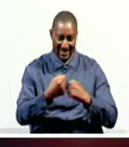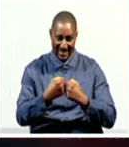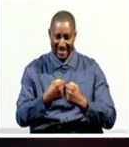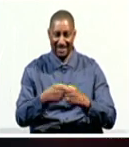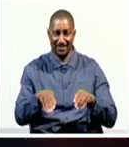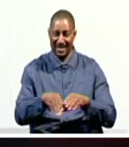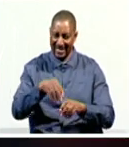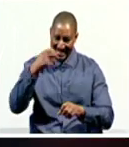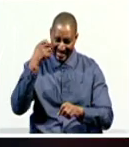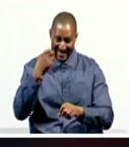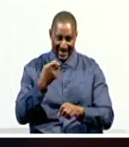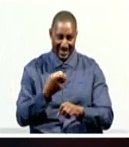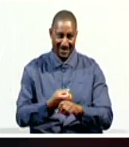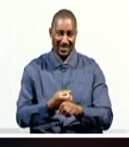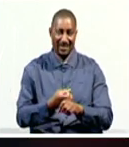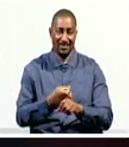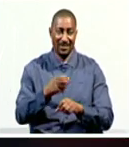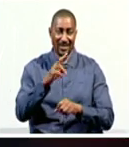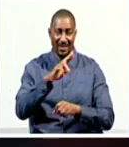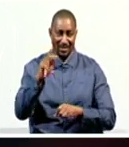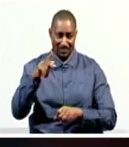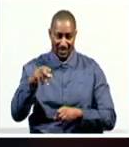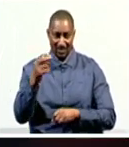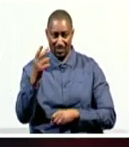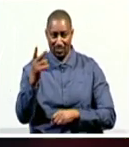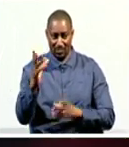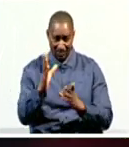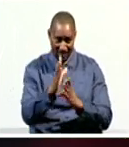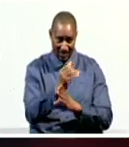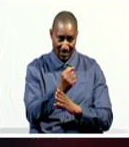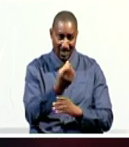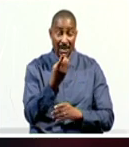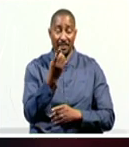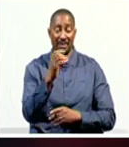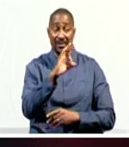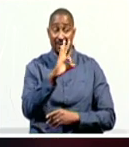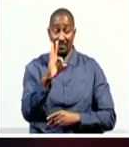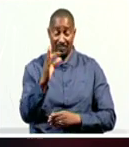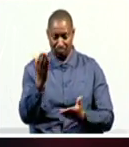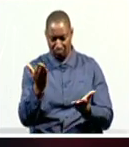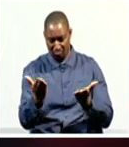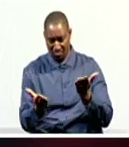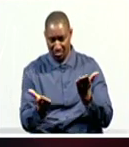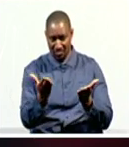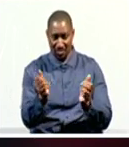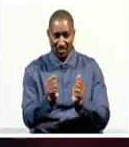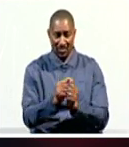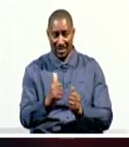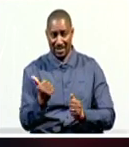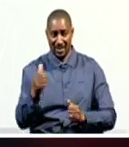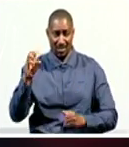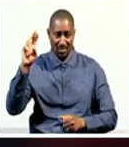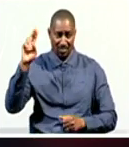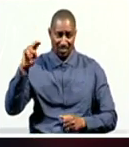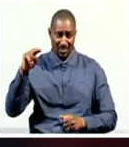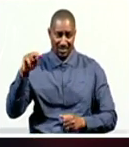for HPP2 to really show results. But if you compare it against any other policy that was implemented in